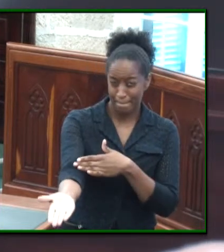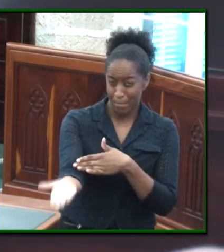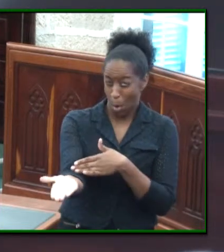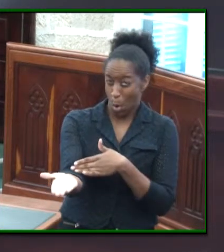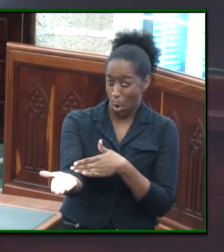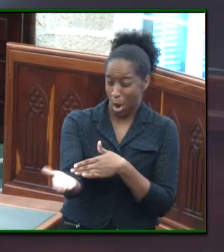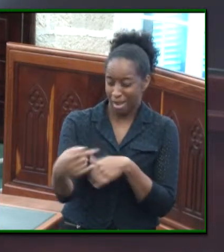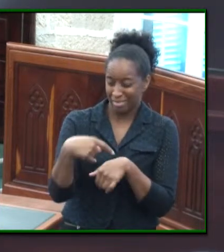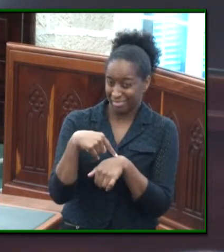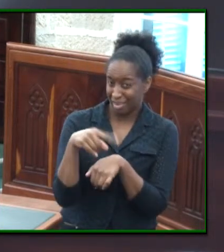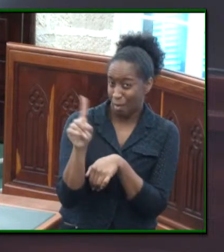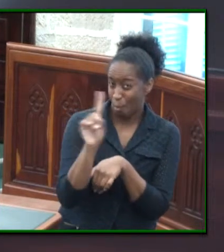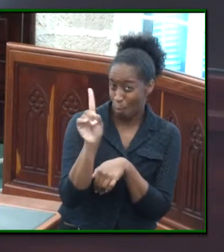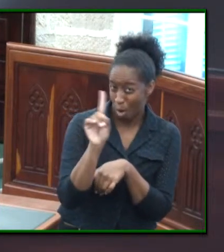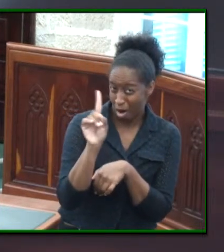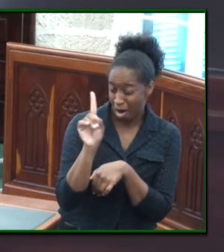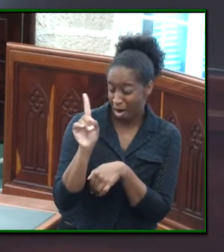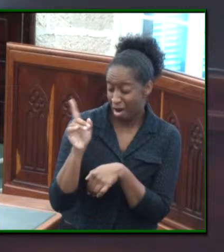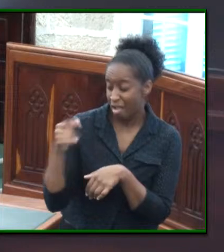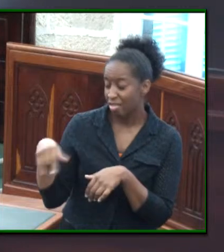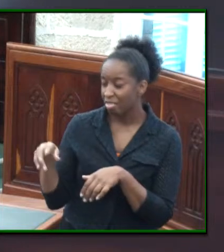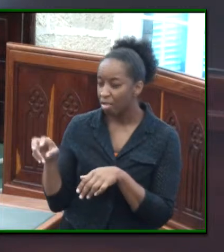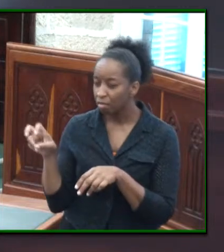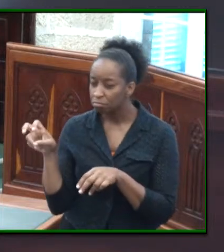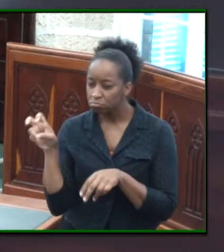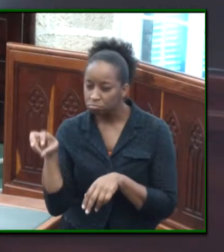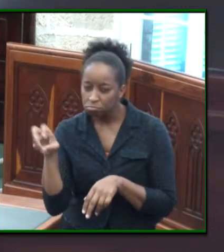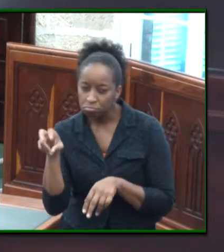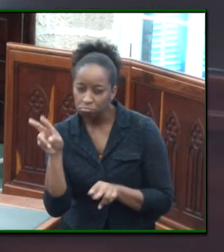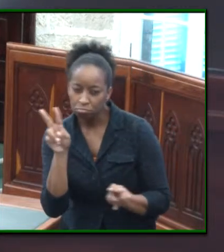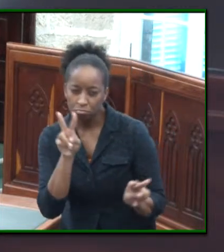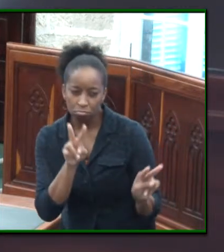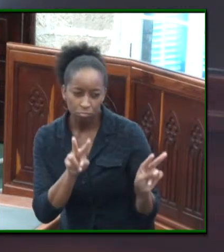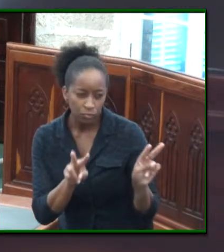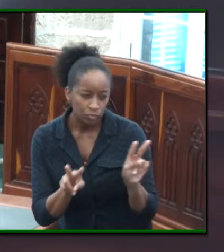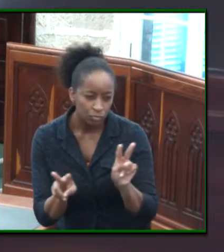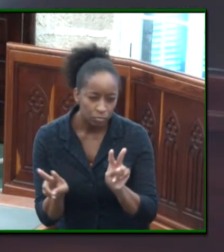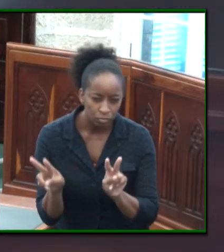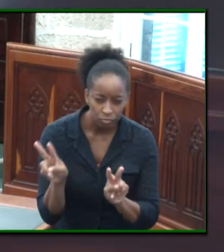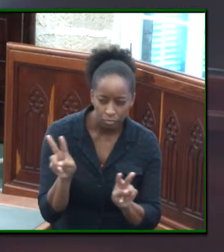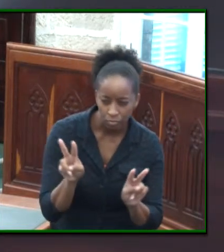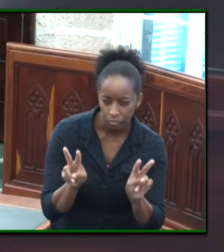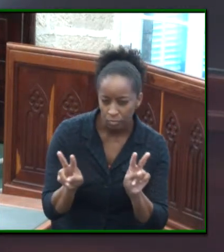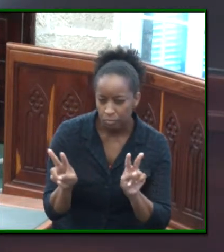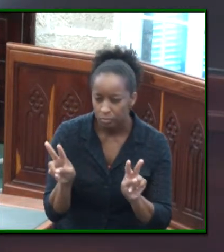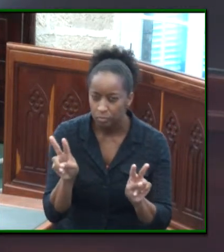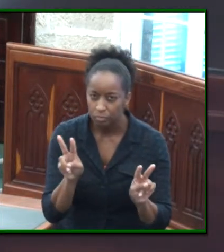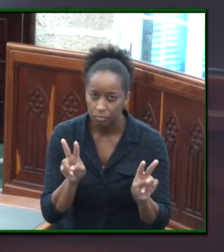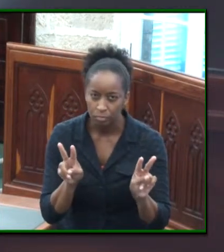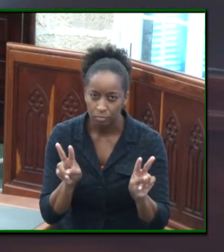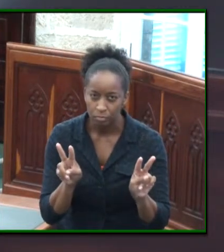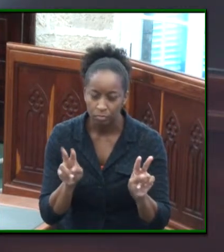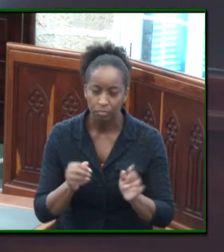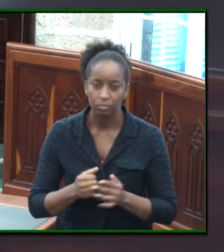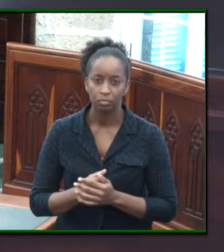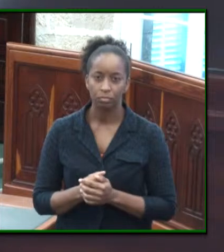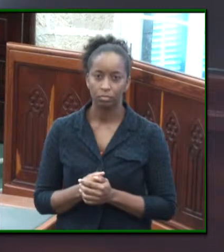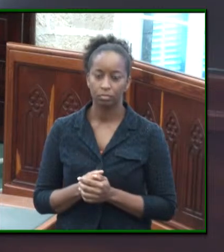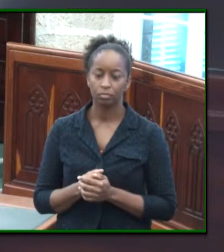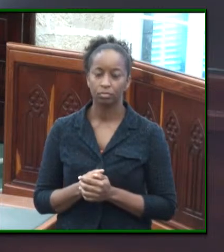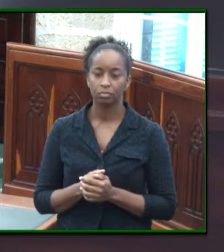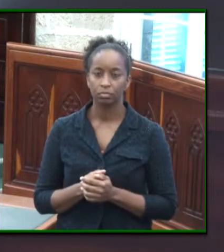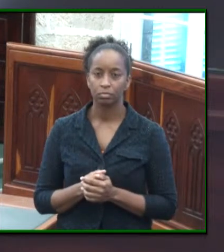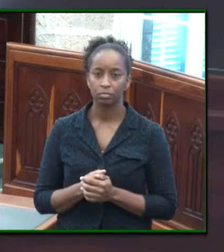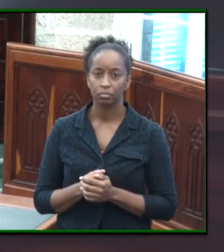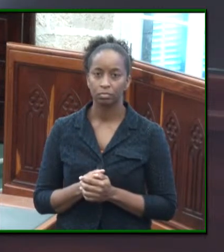creates a challenge for those persons out there. You can wait out and see what is happening